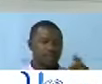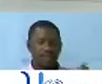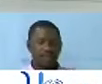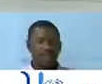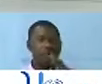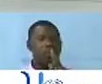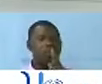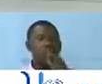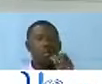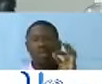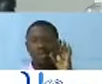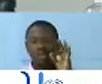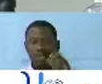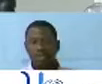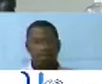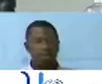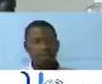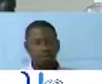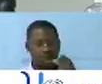that was written